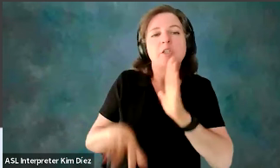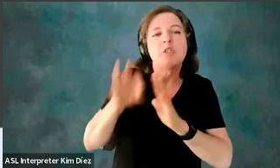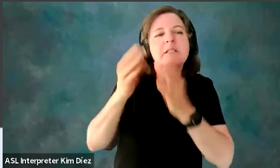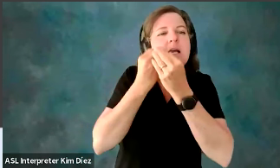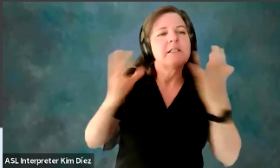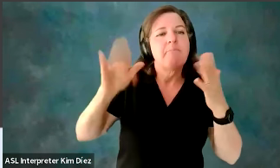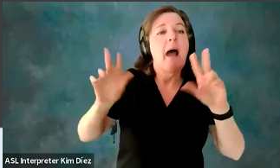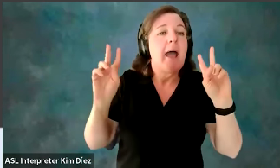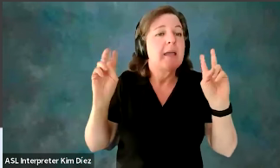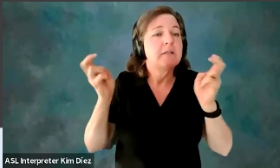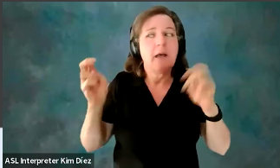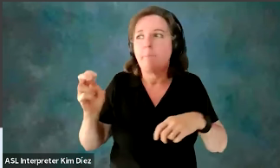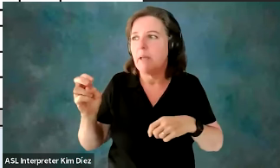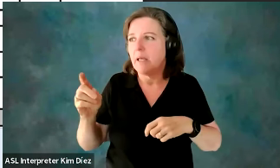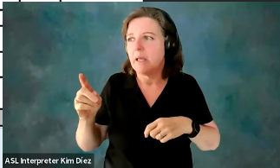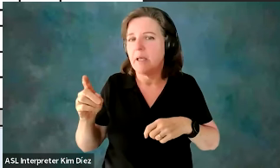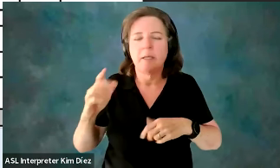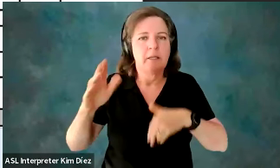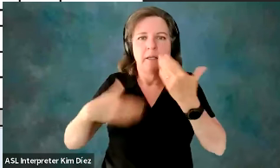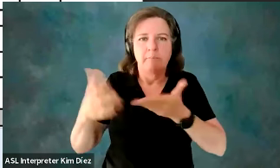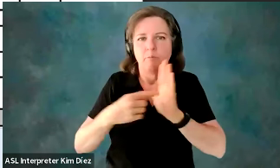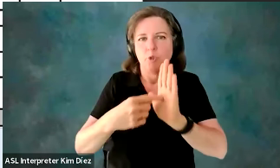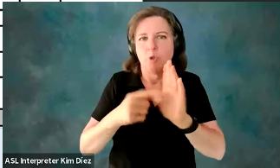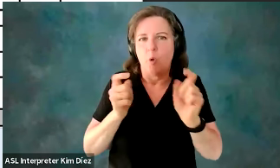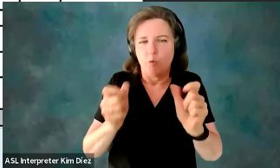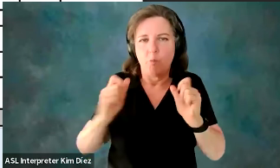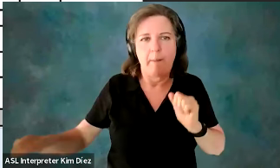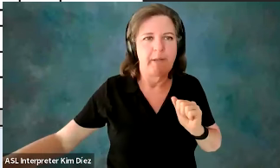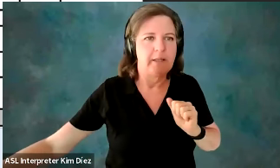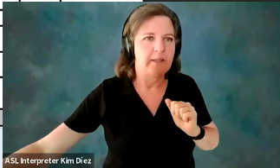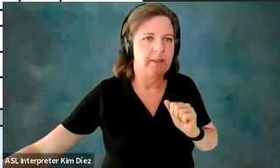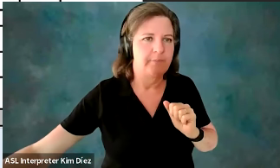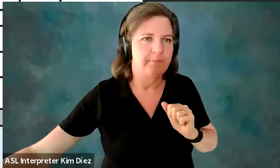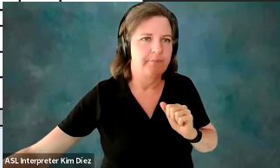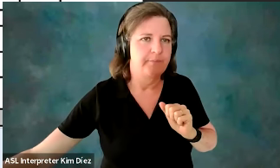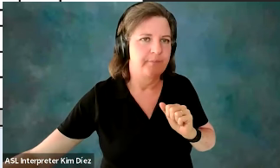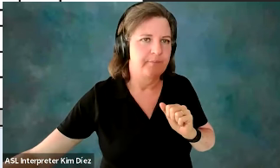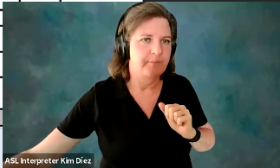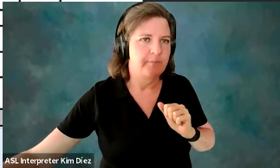see down in this list, and this table shows